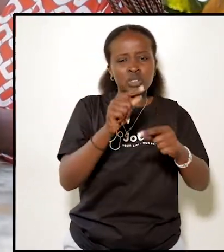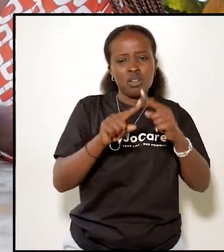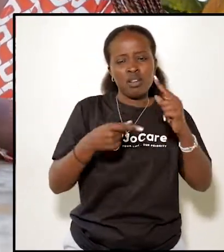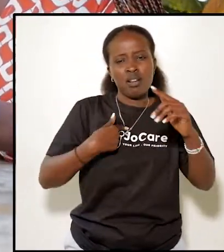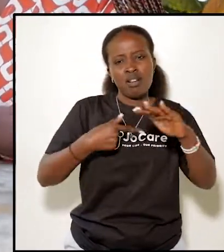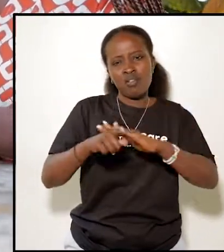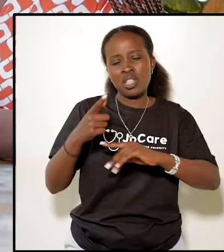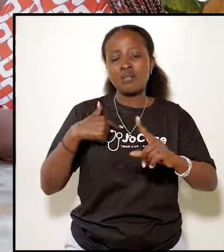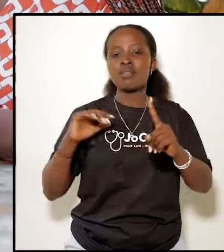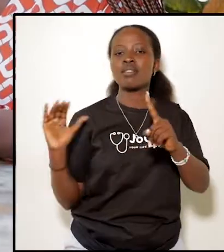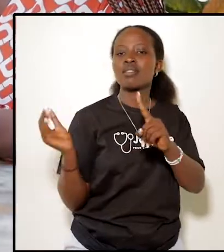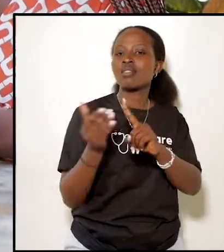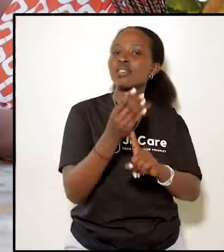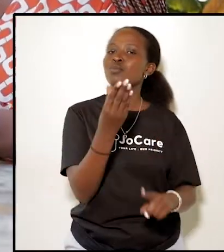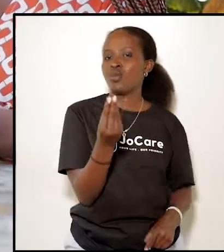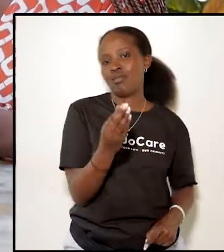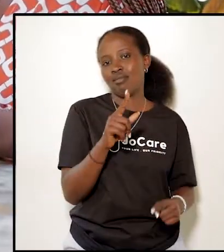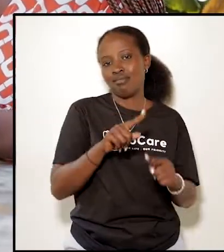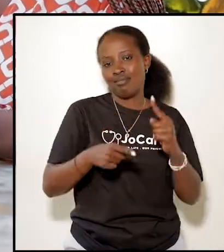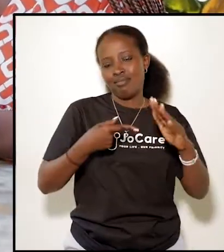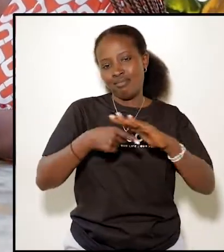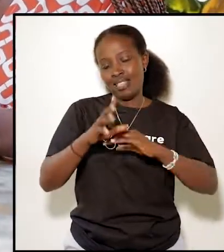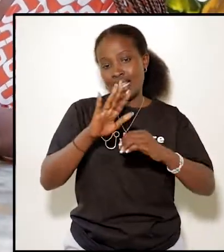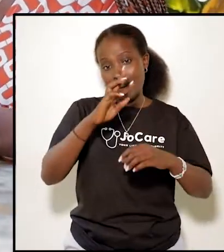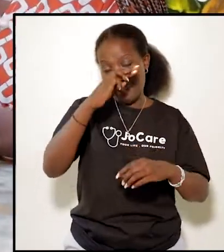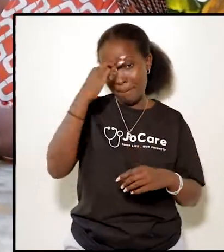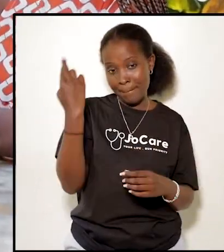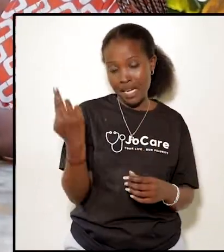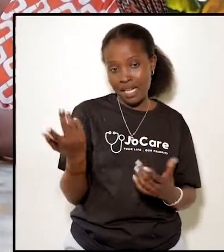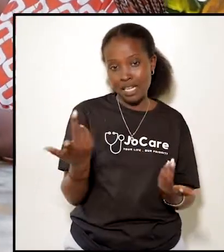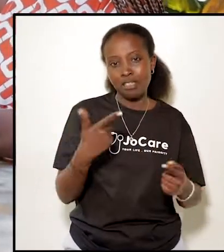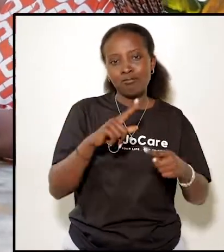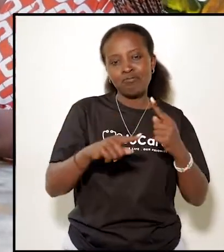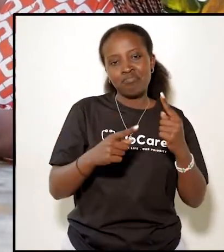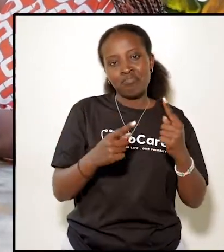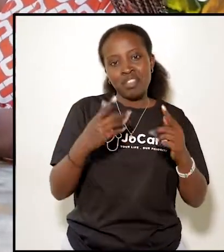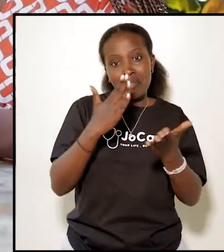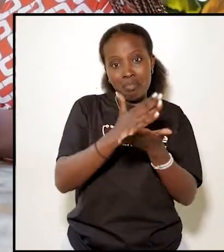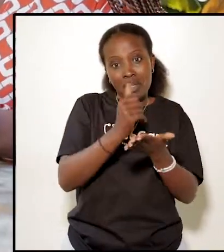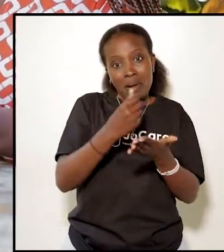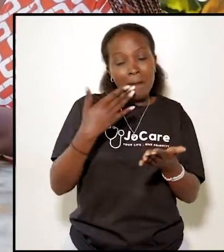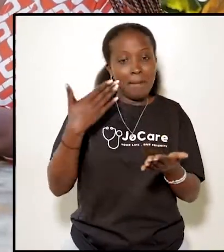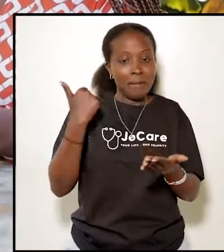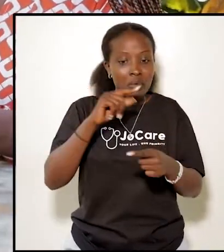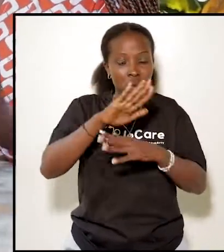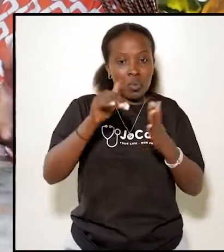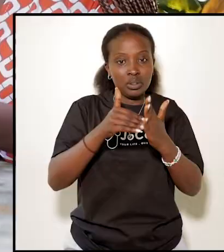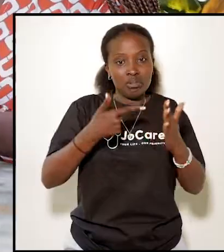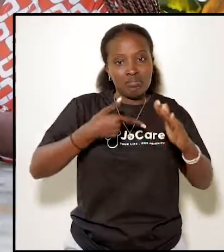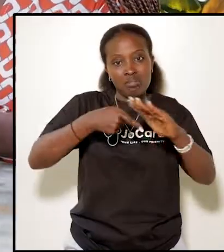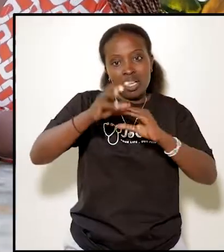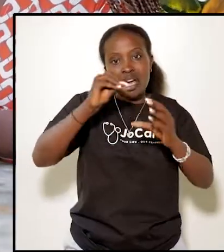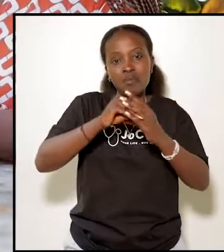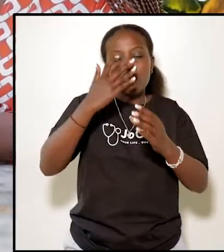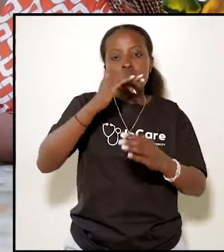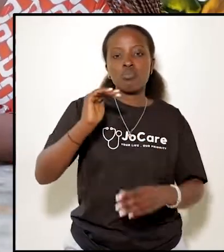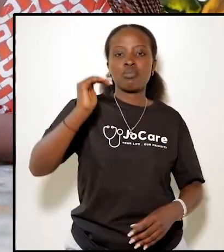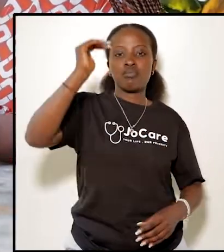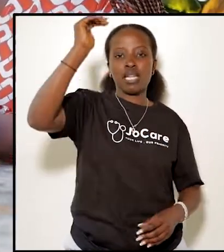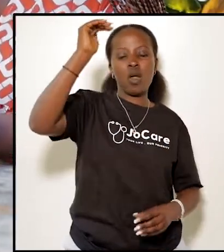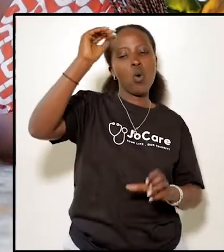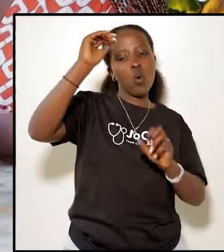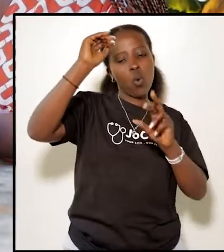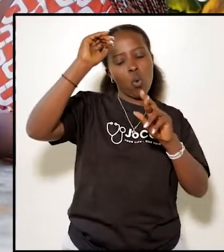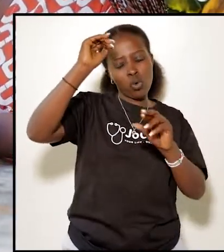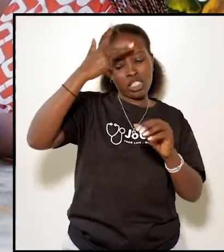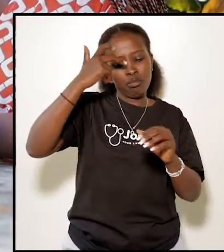the brain, then it may affect the hypothalamus, that may make the hypothalamus to release the hormones immaturely